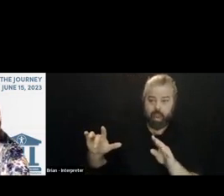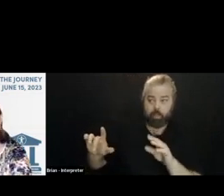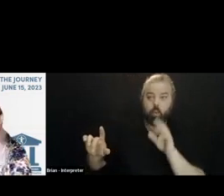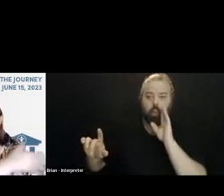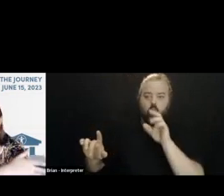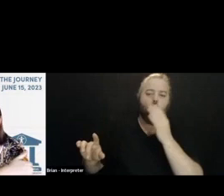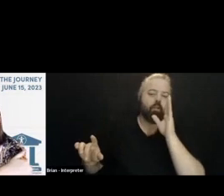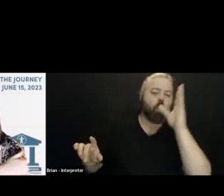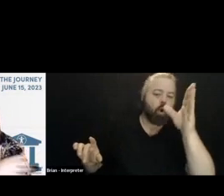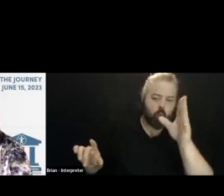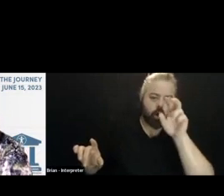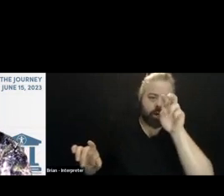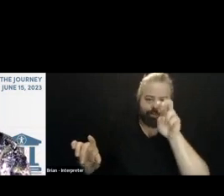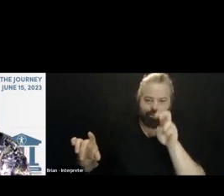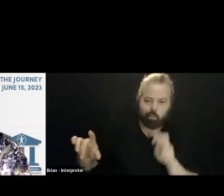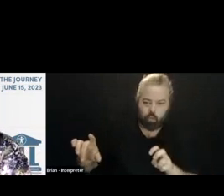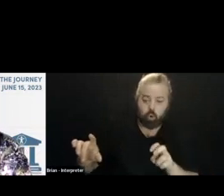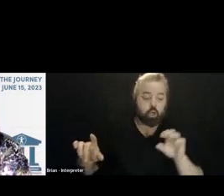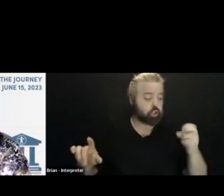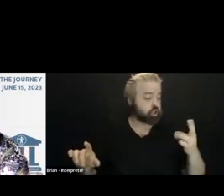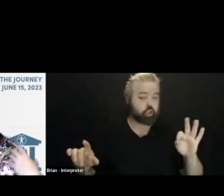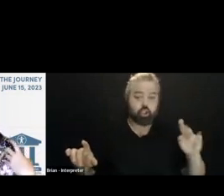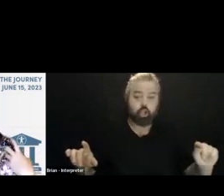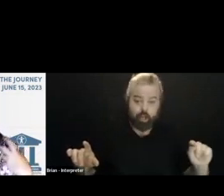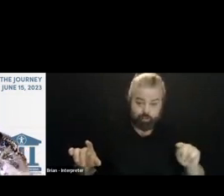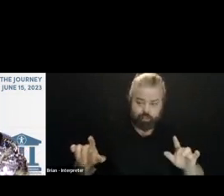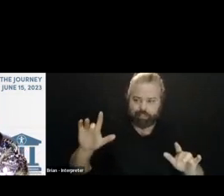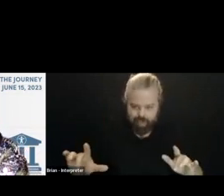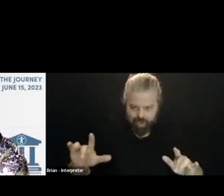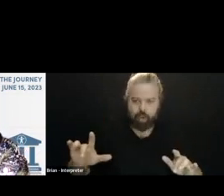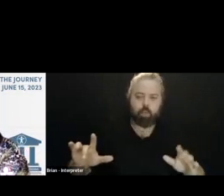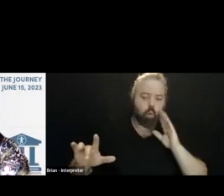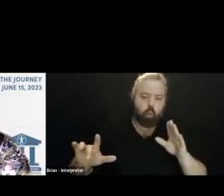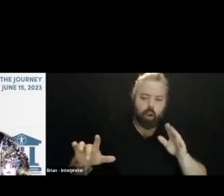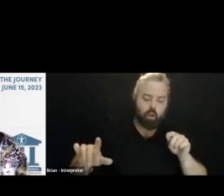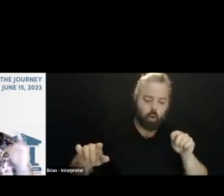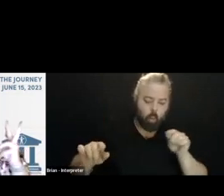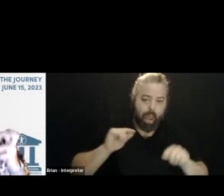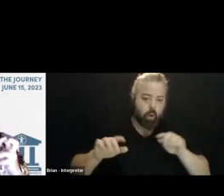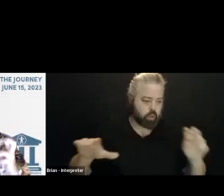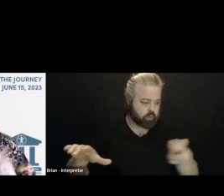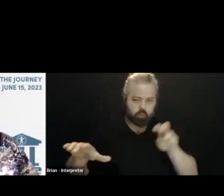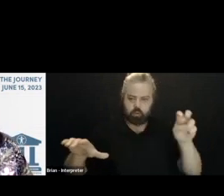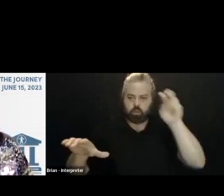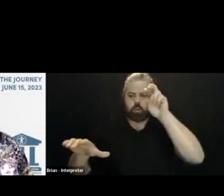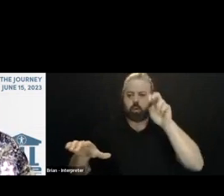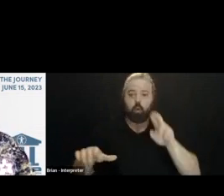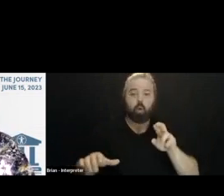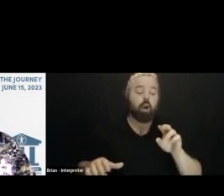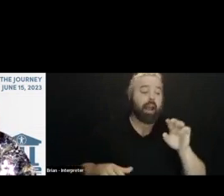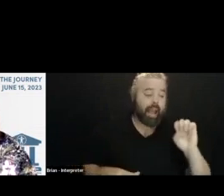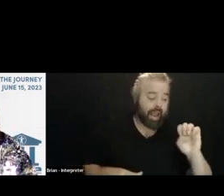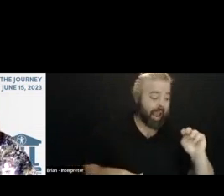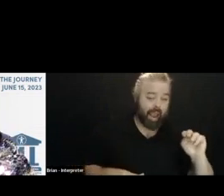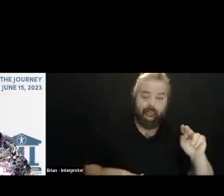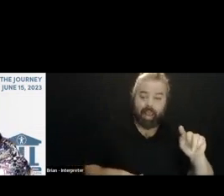tab to go backwards, and enter if I want to interact with something. Like if I want to click on something, whatever you would think you